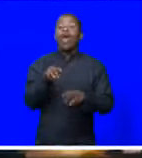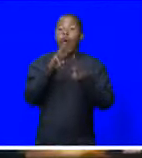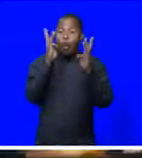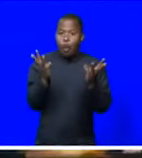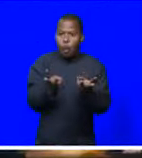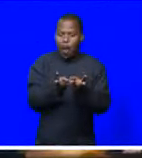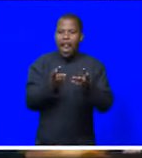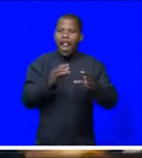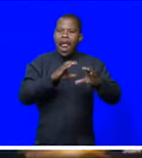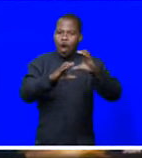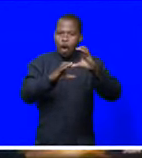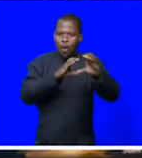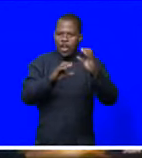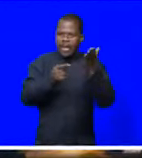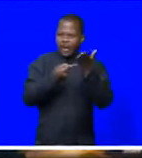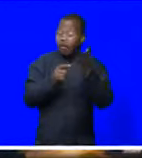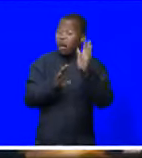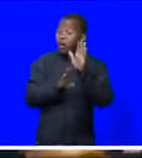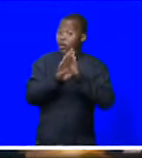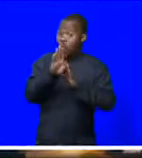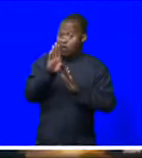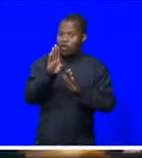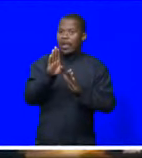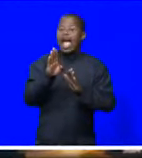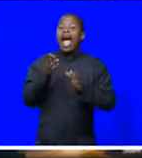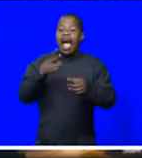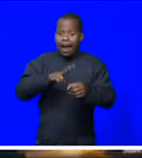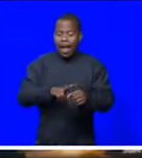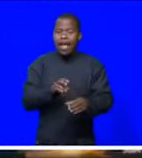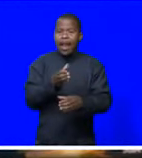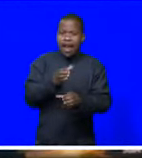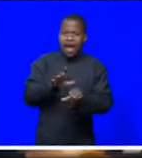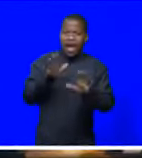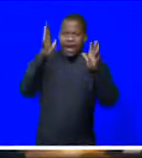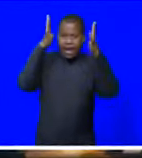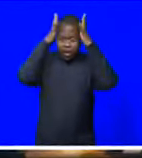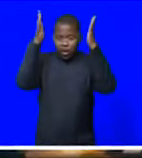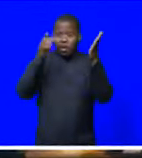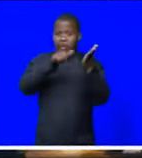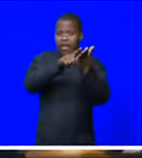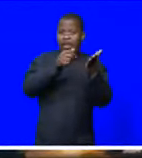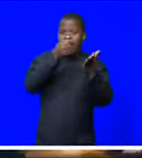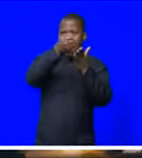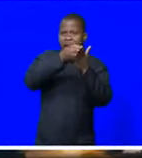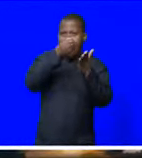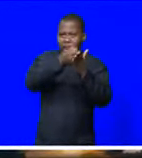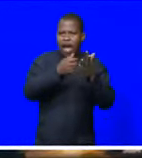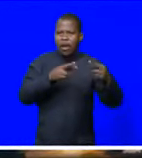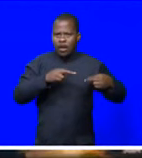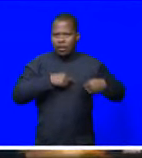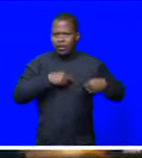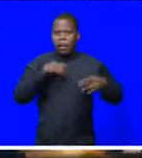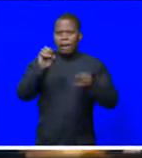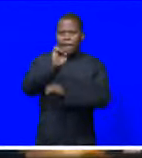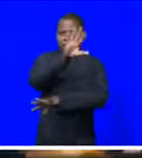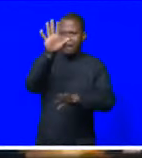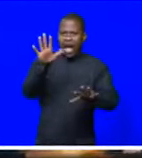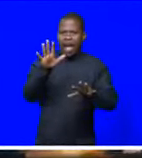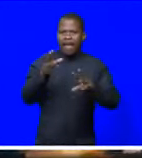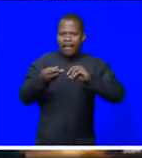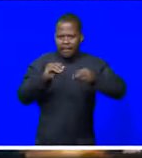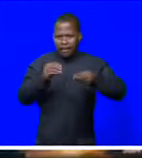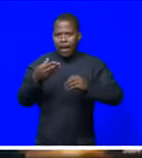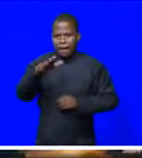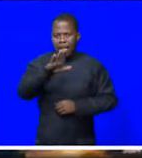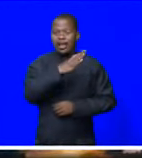of digital communication technologies has necessitated that Eswatini reviews its broadcasting bill. The minister was speaking